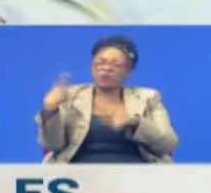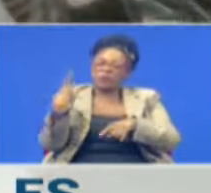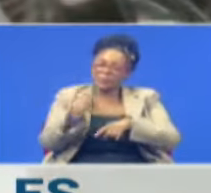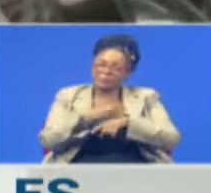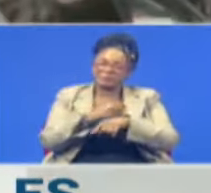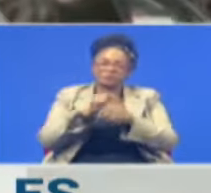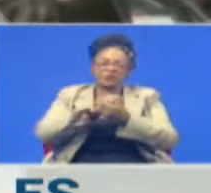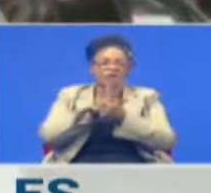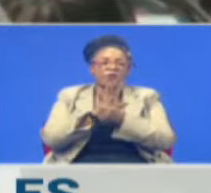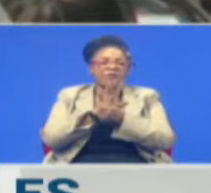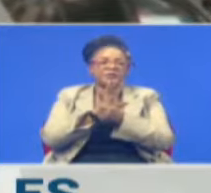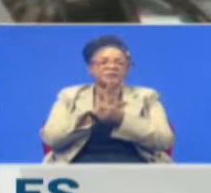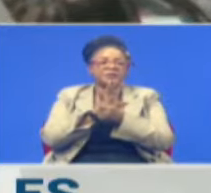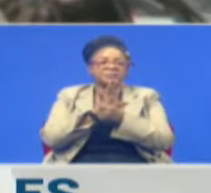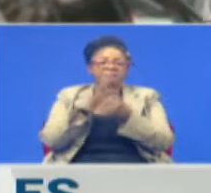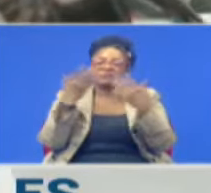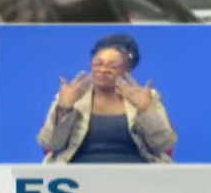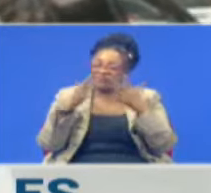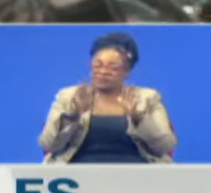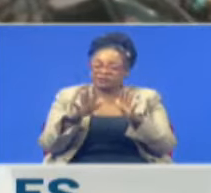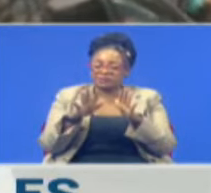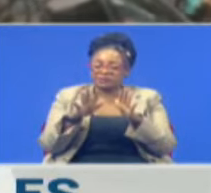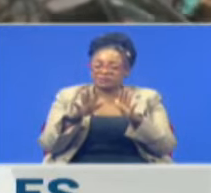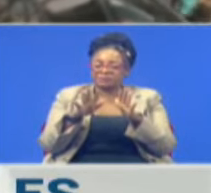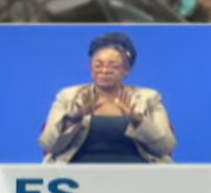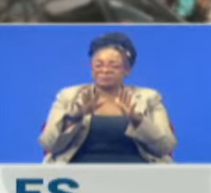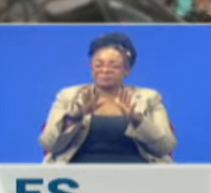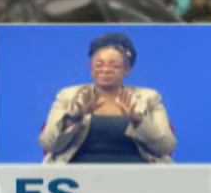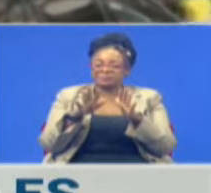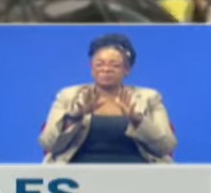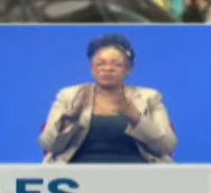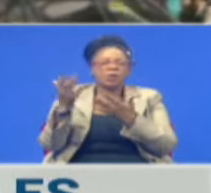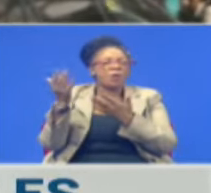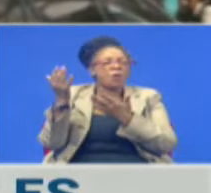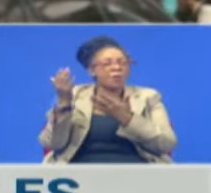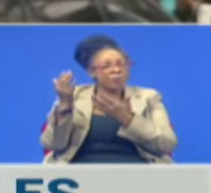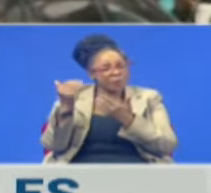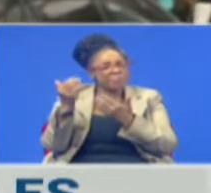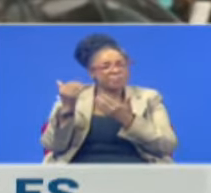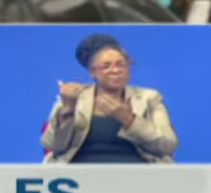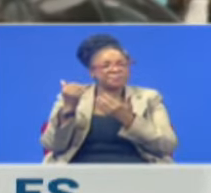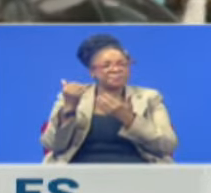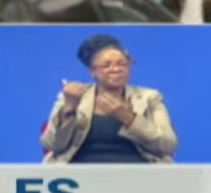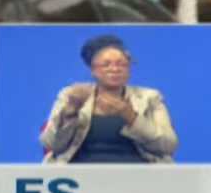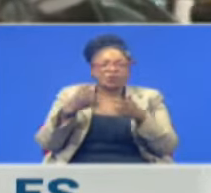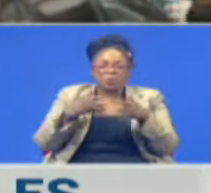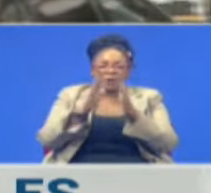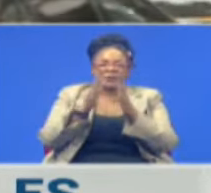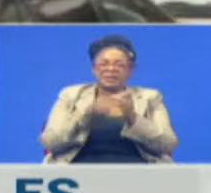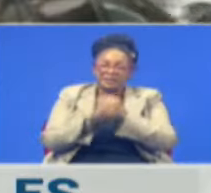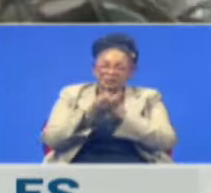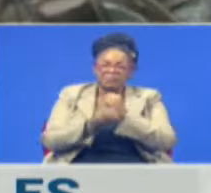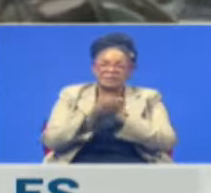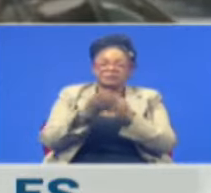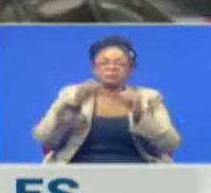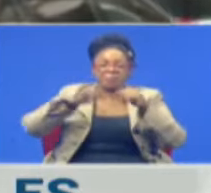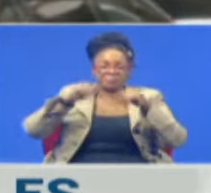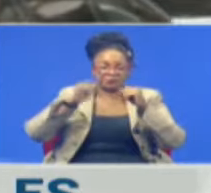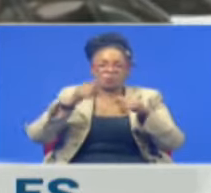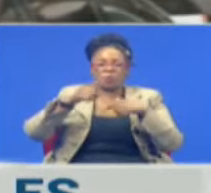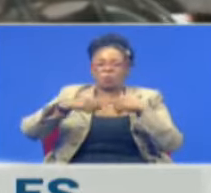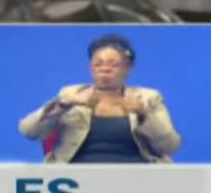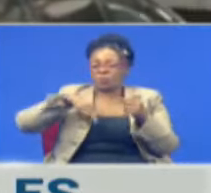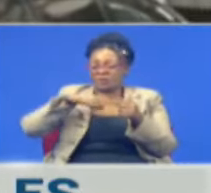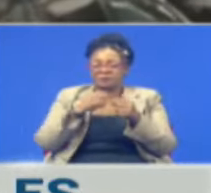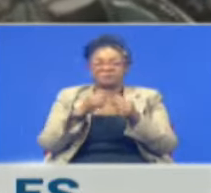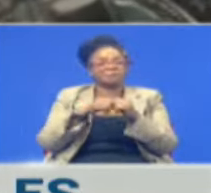COVID-19, tulidungwa. Na tukawa na tumaini ya kwamba, vile walituelezea tutakaa vizuri. Na